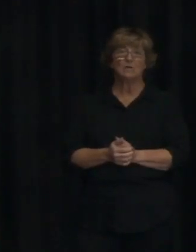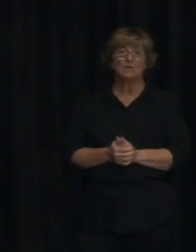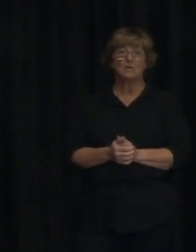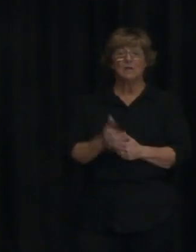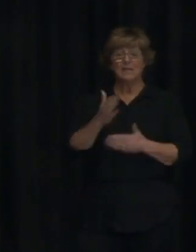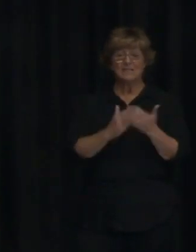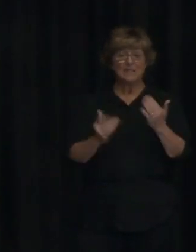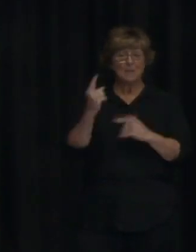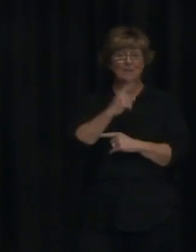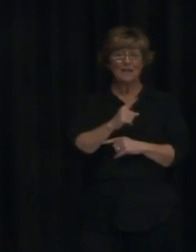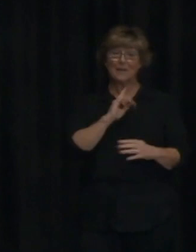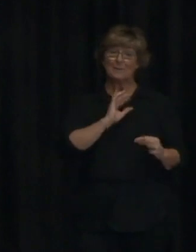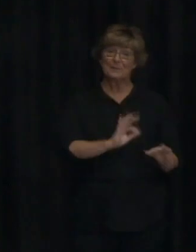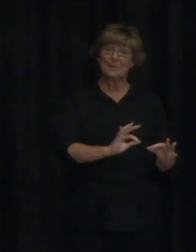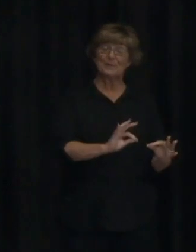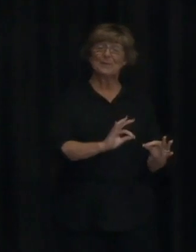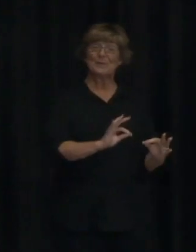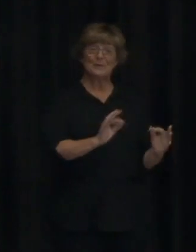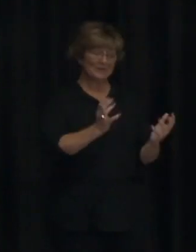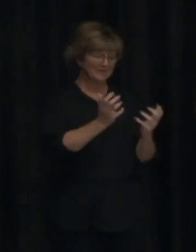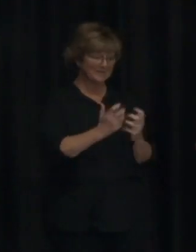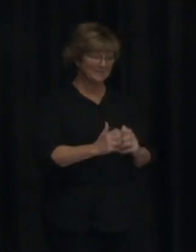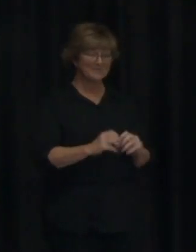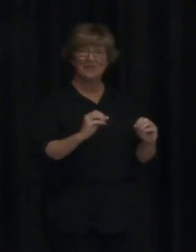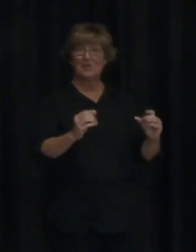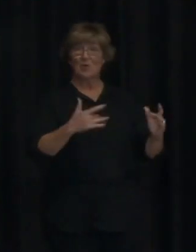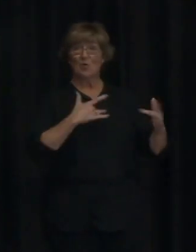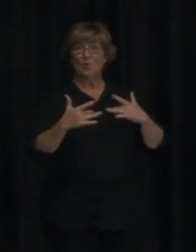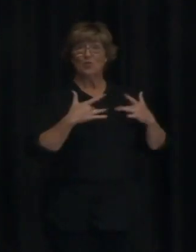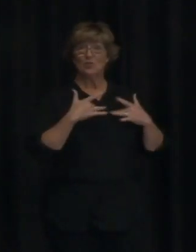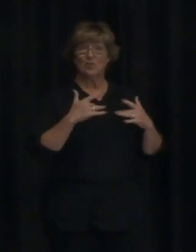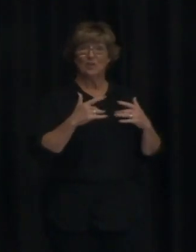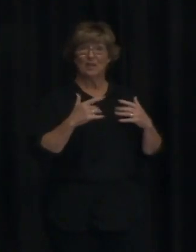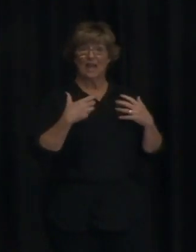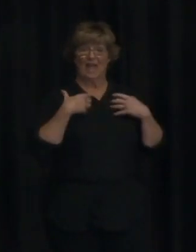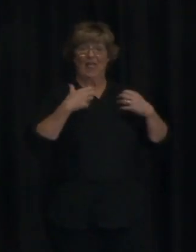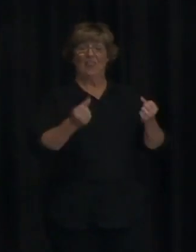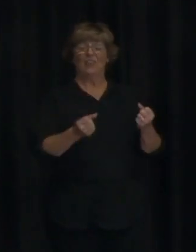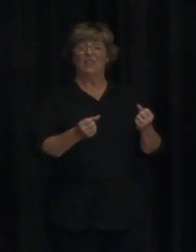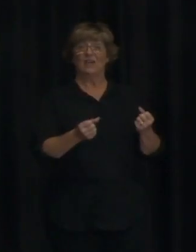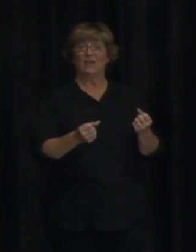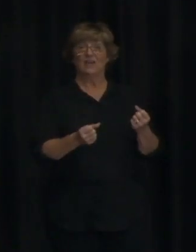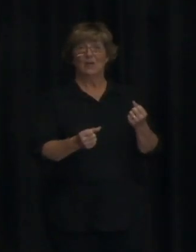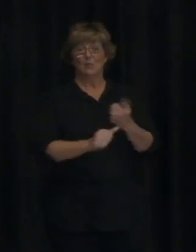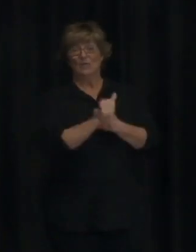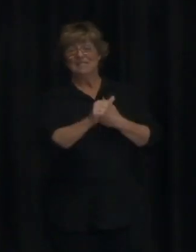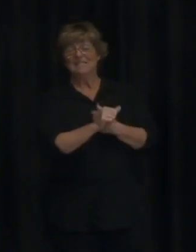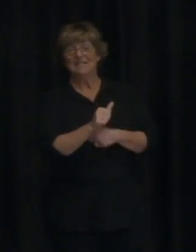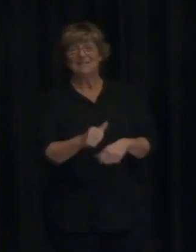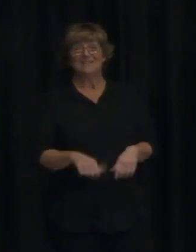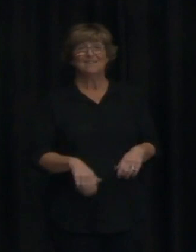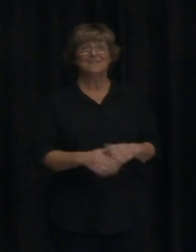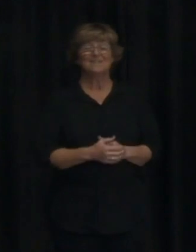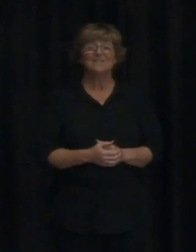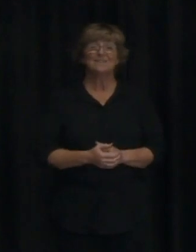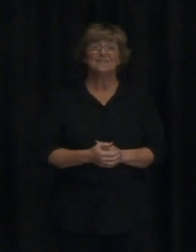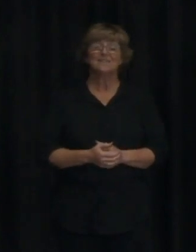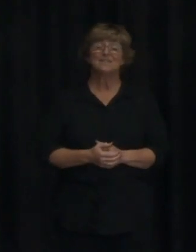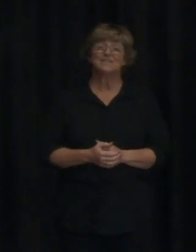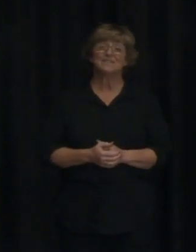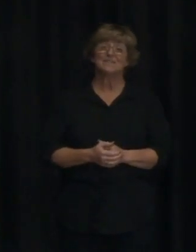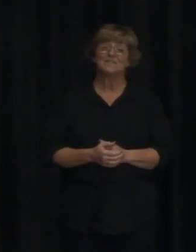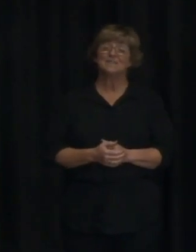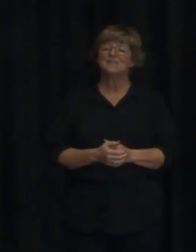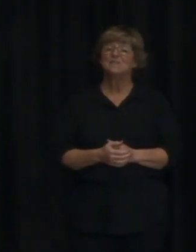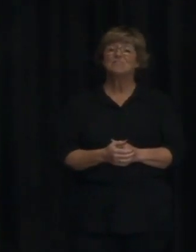perfect with an abundance of everything and no concerns around health risks across any spectrum. So the bottom line is this was done